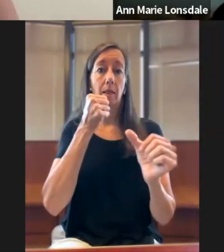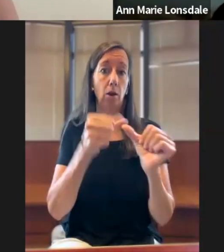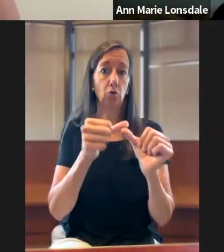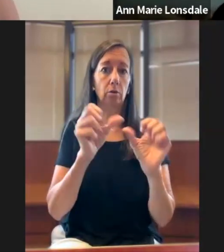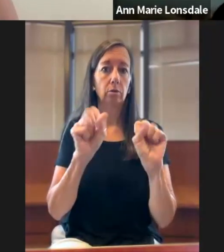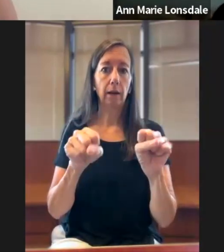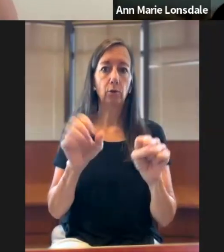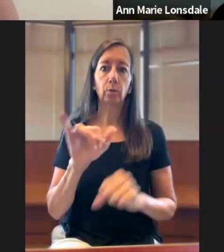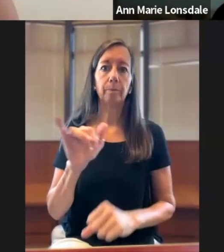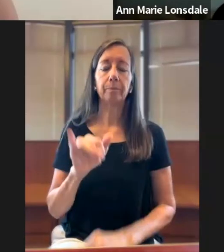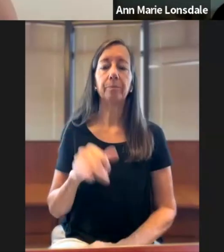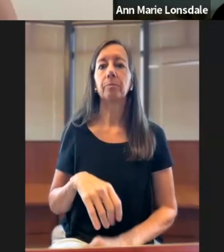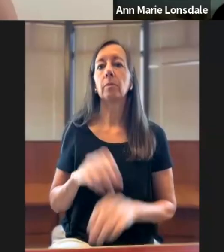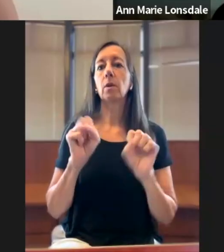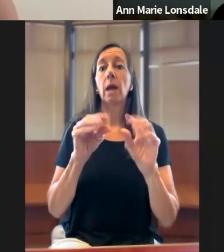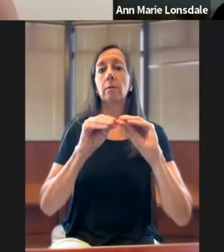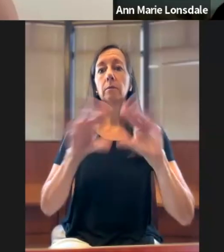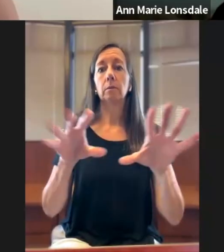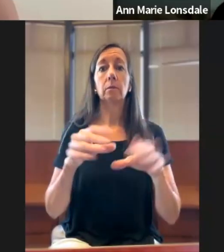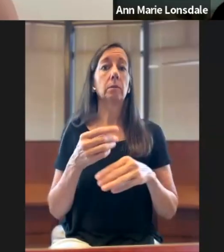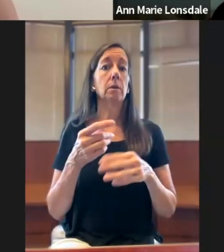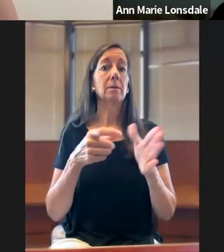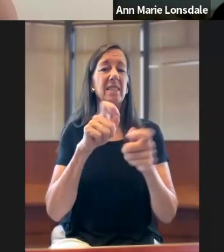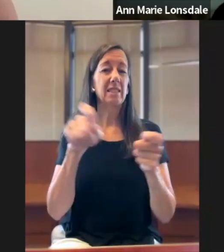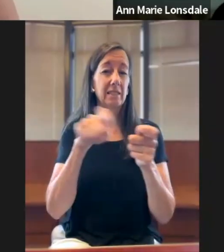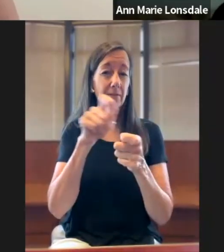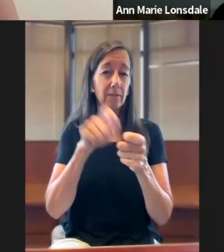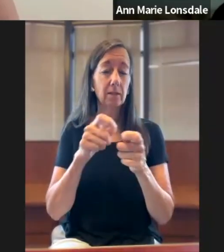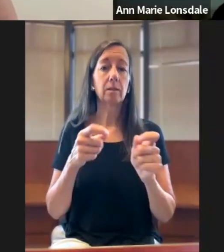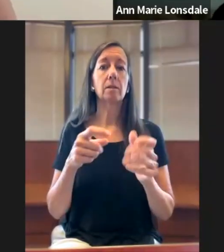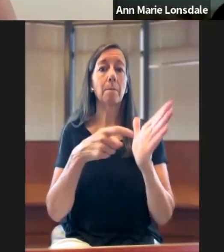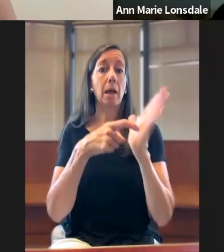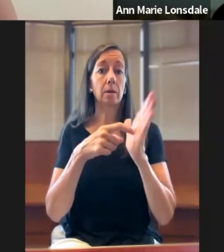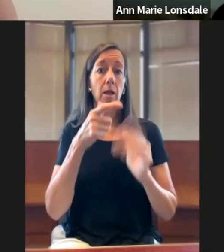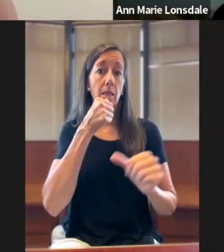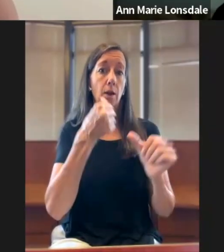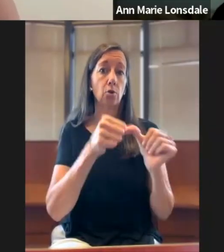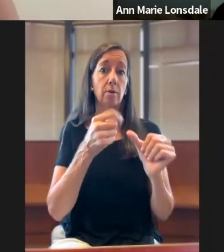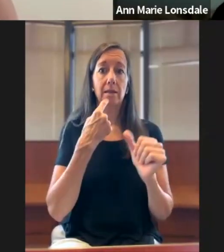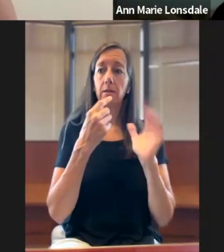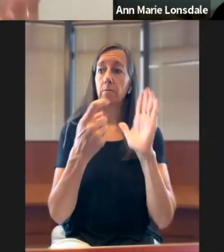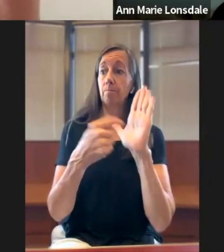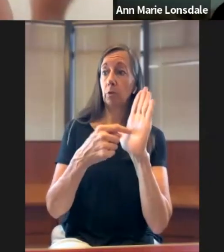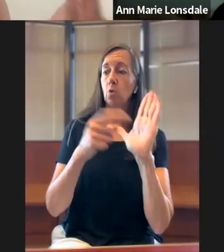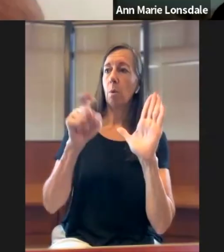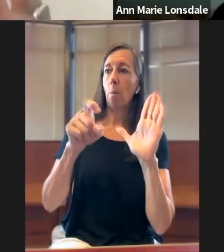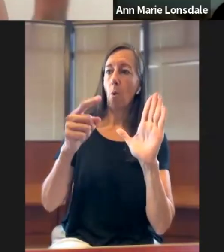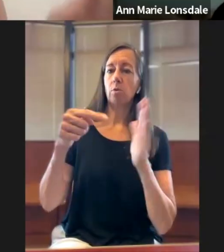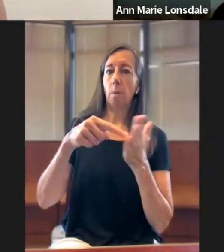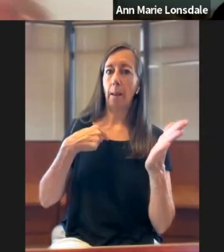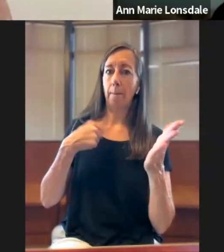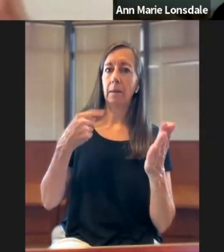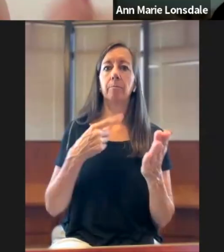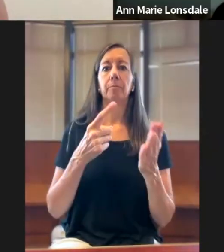can issue out a specific demand letter that states what they were supposed to pay you, referencing the contract, the